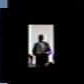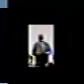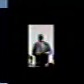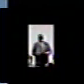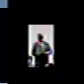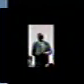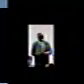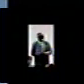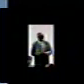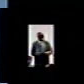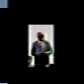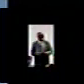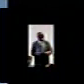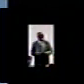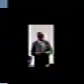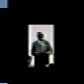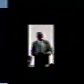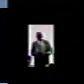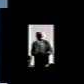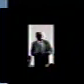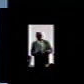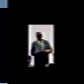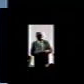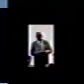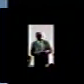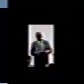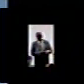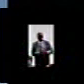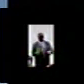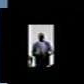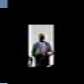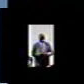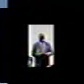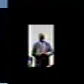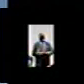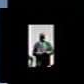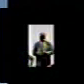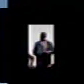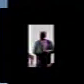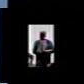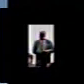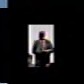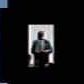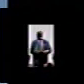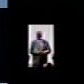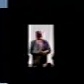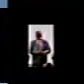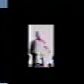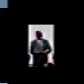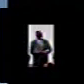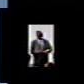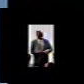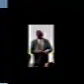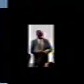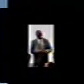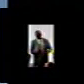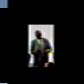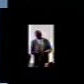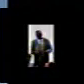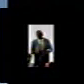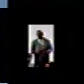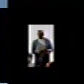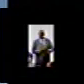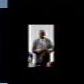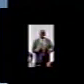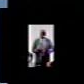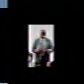Mark chapter 16, rather. Mark chapter 16, verse 17 and verse